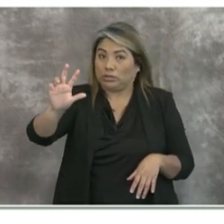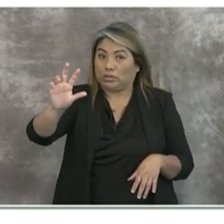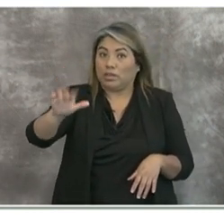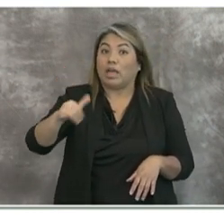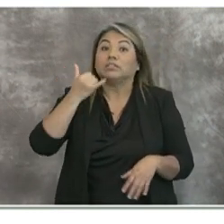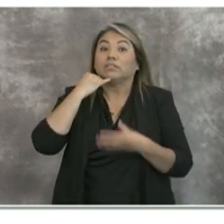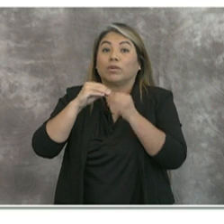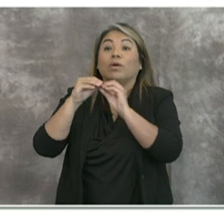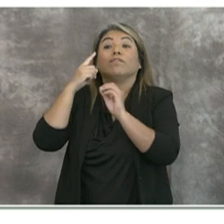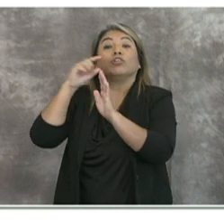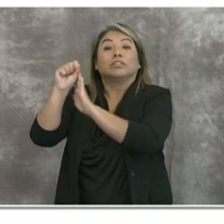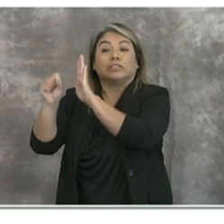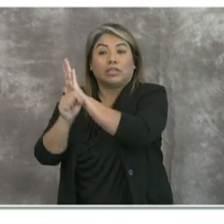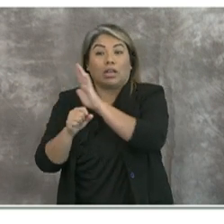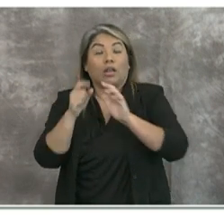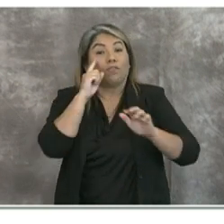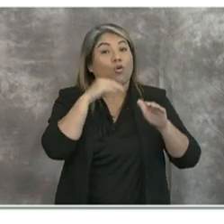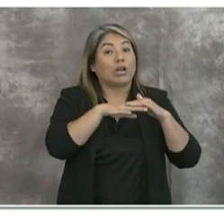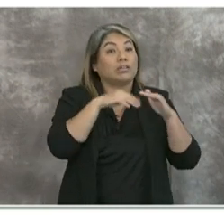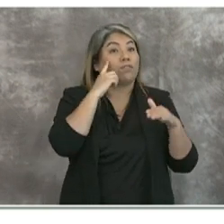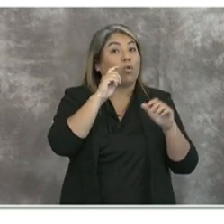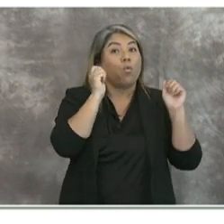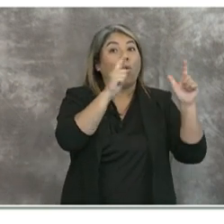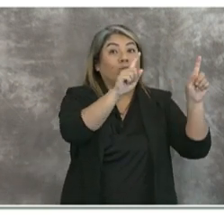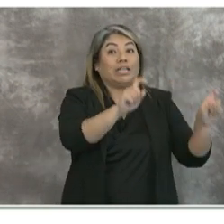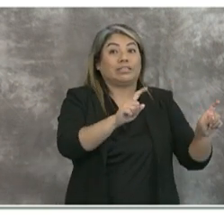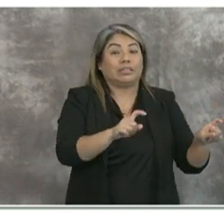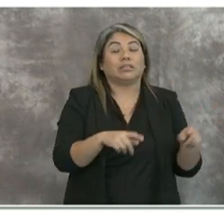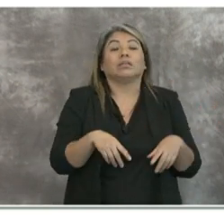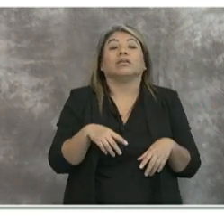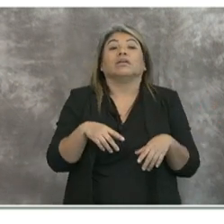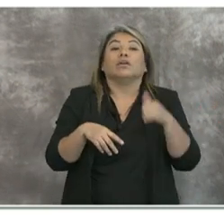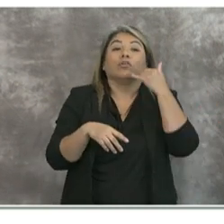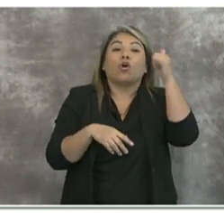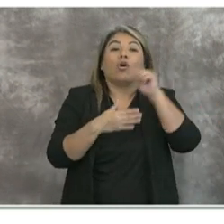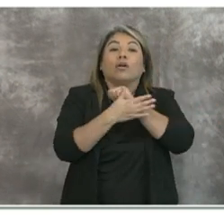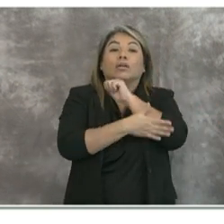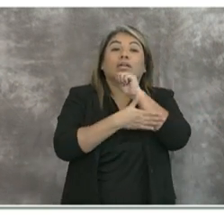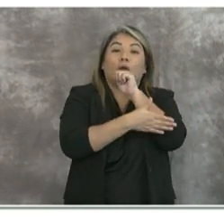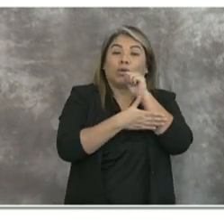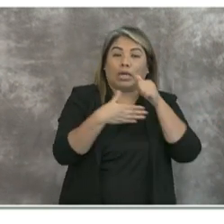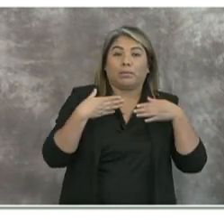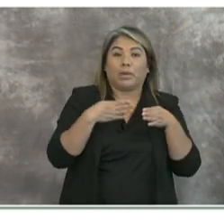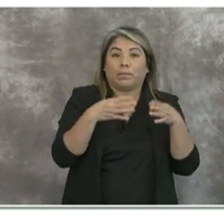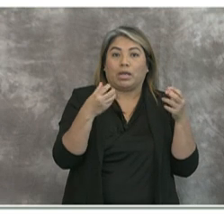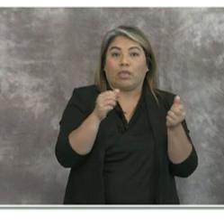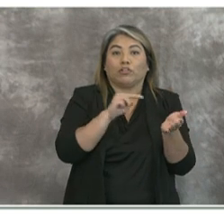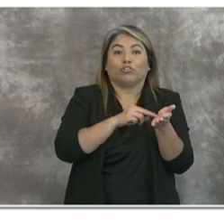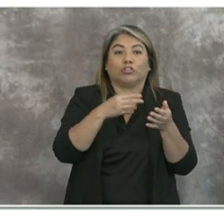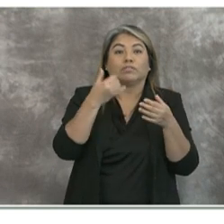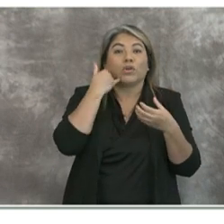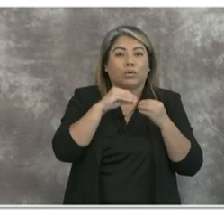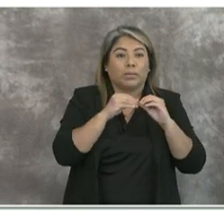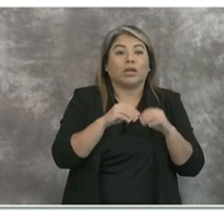1-888-634-1123. For access to all testing, you can call the County Public Health Nurse Line by dialing